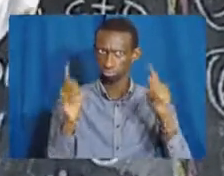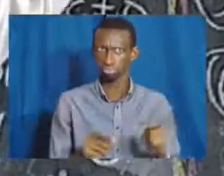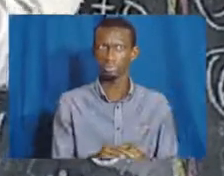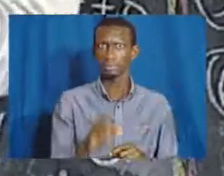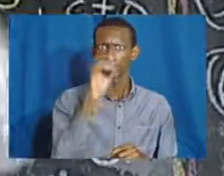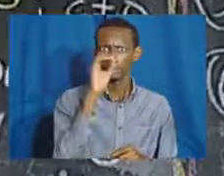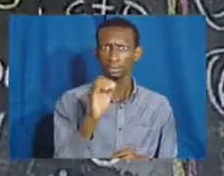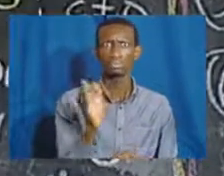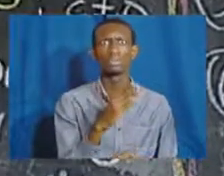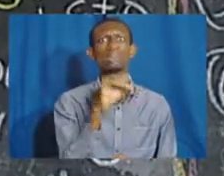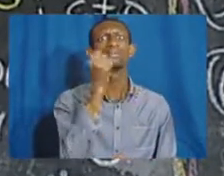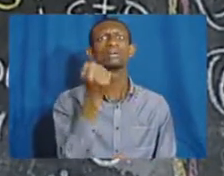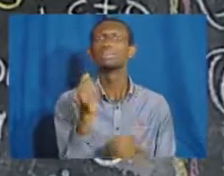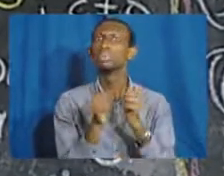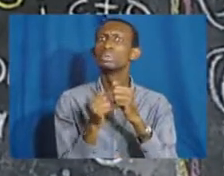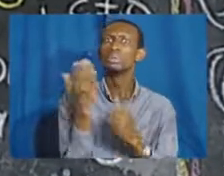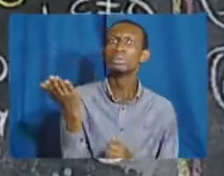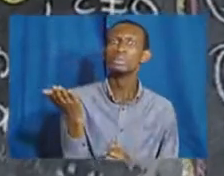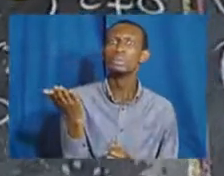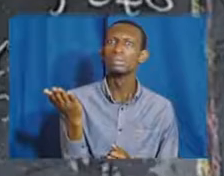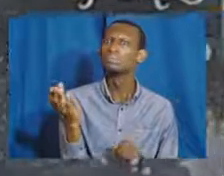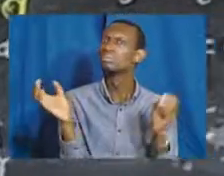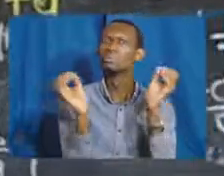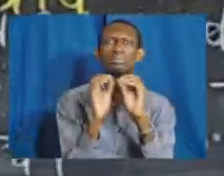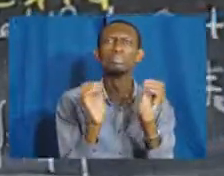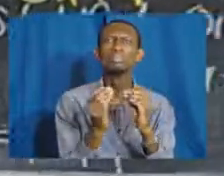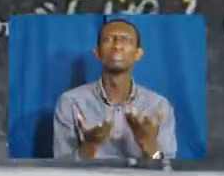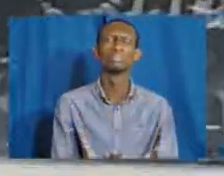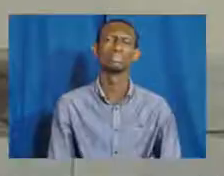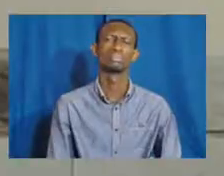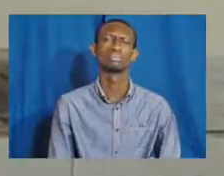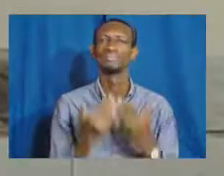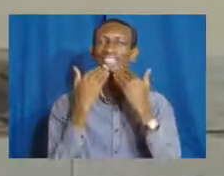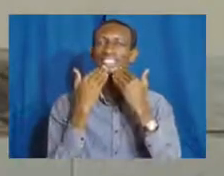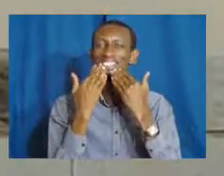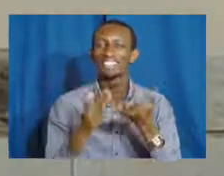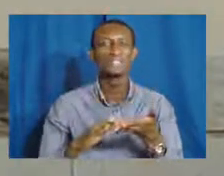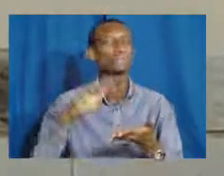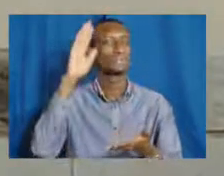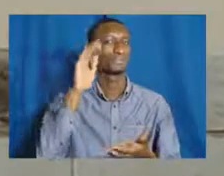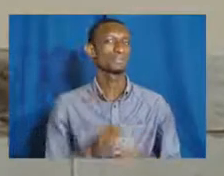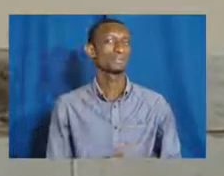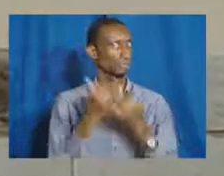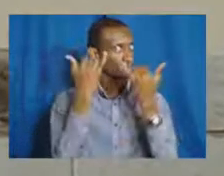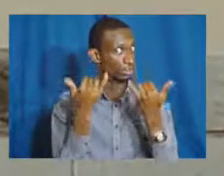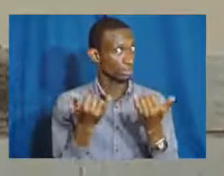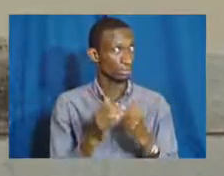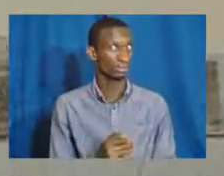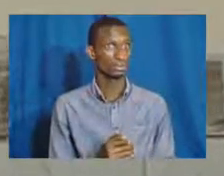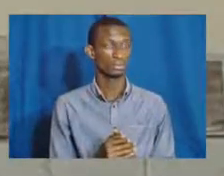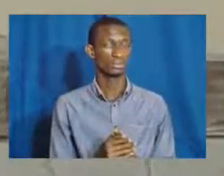and 5. Difficult? Not at all. Thank you very much. Now,